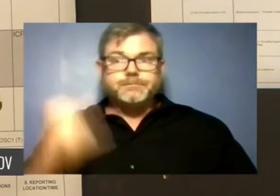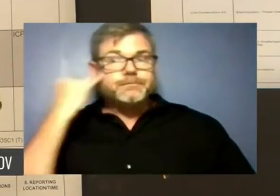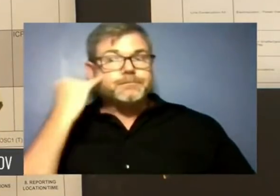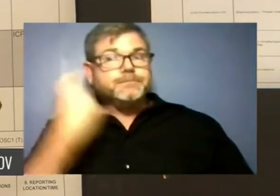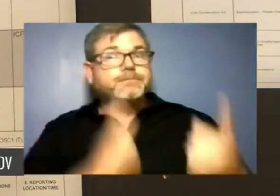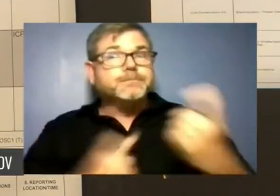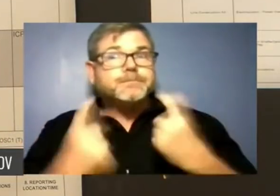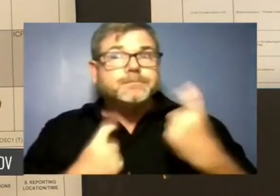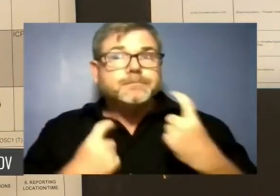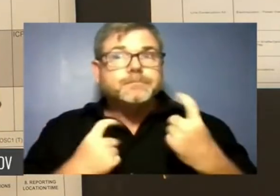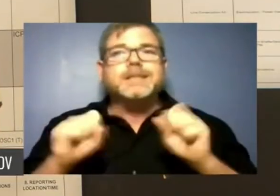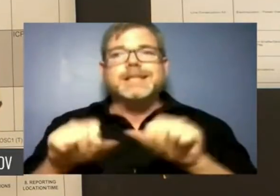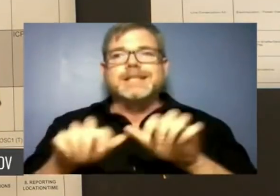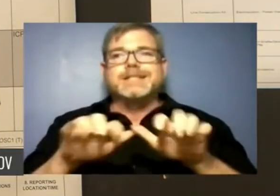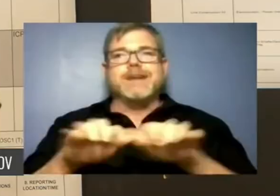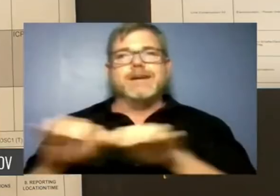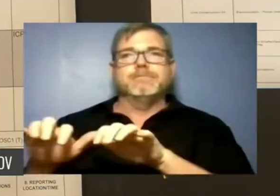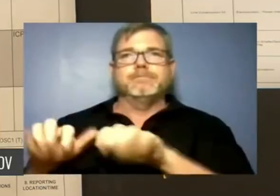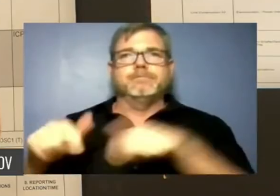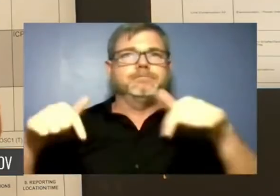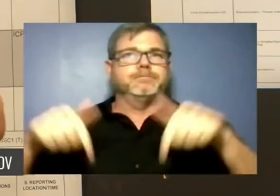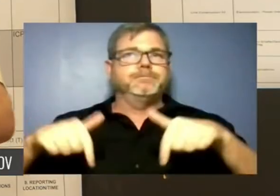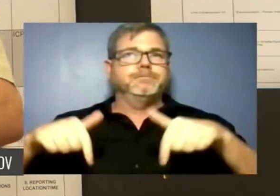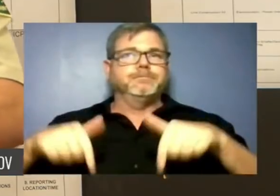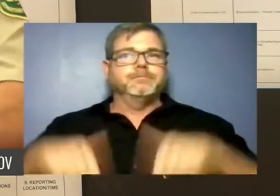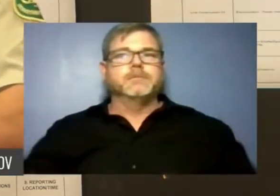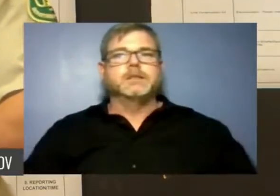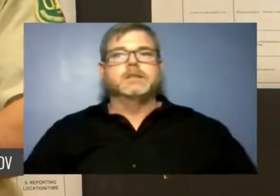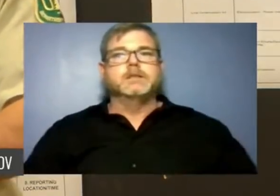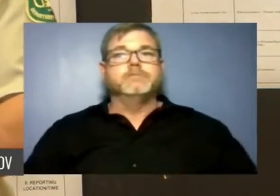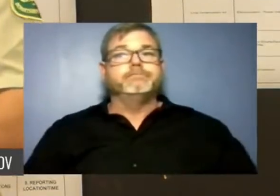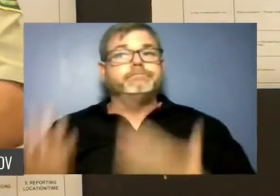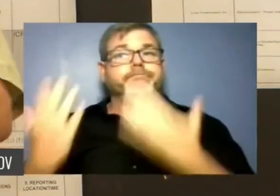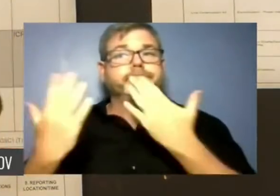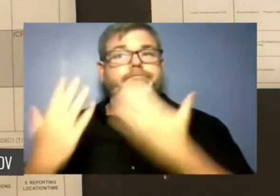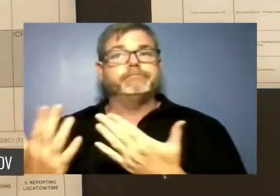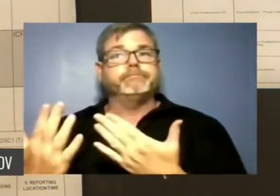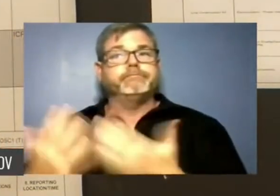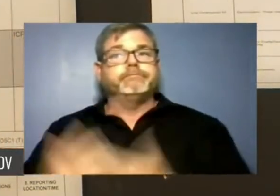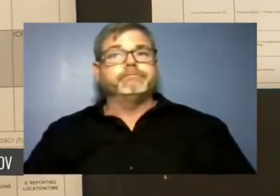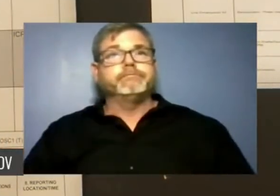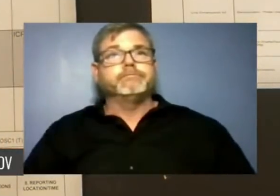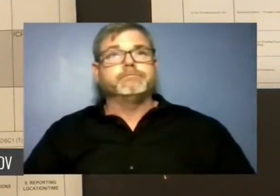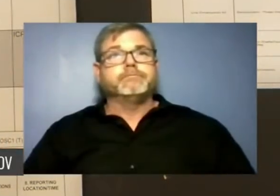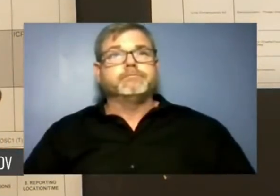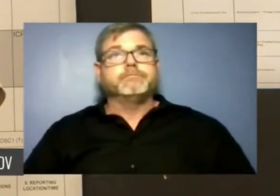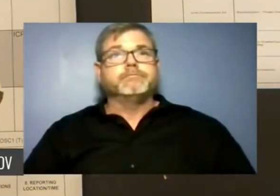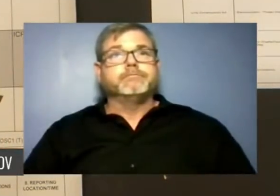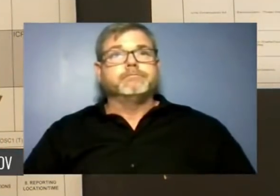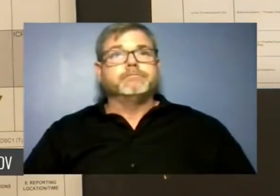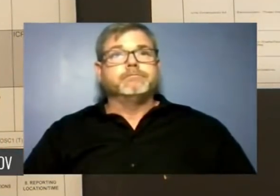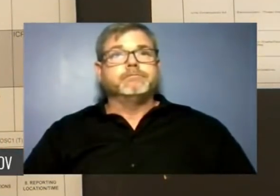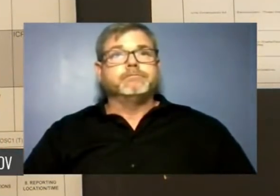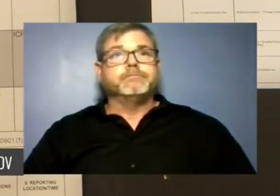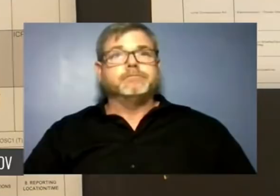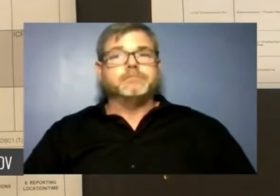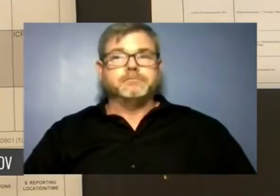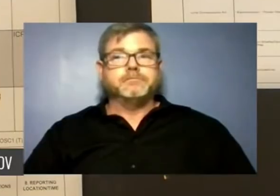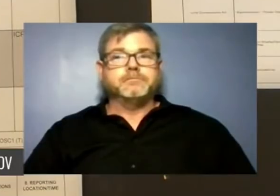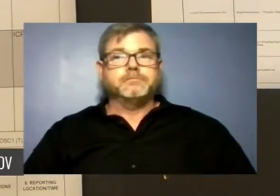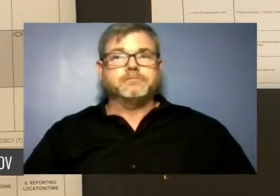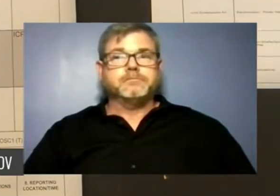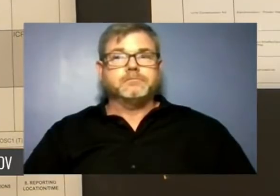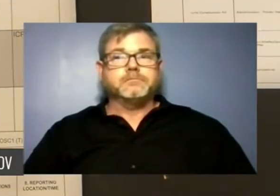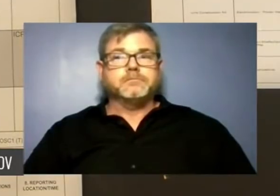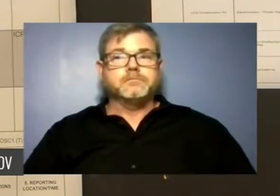page. So thanks, and we'll go on with that as we continue through the next couple weeks, seeing how